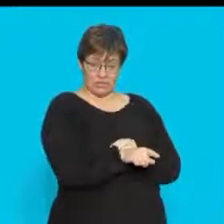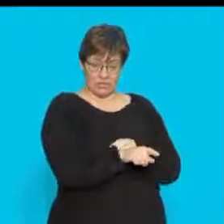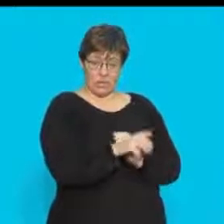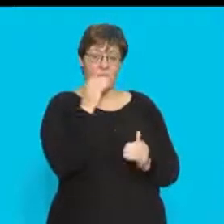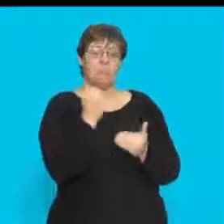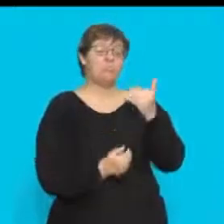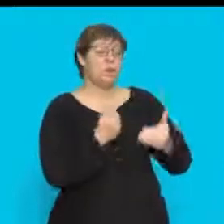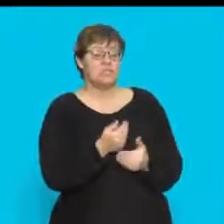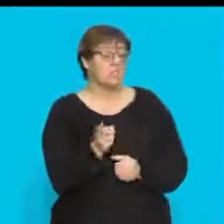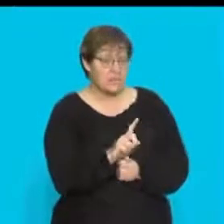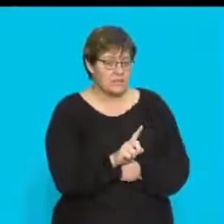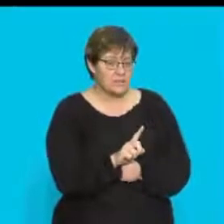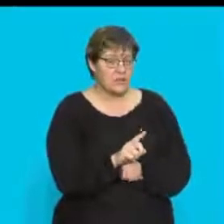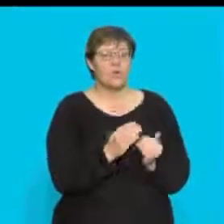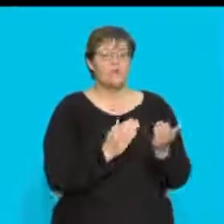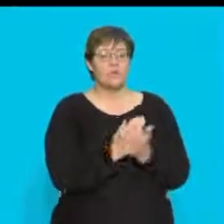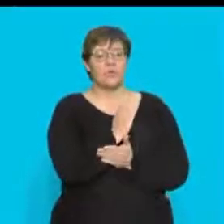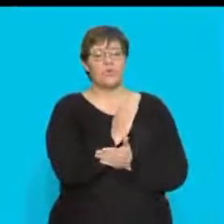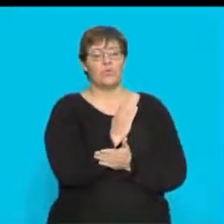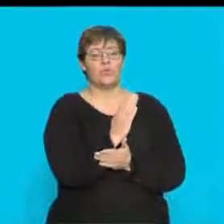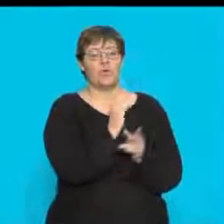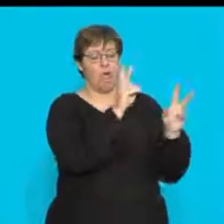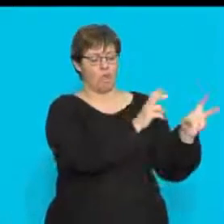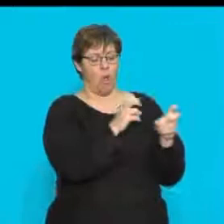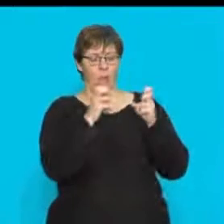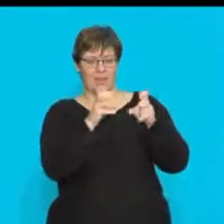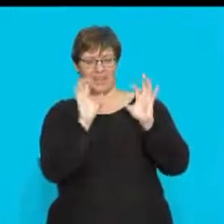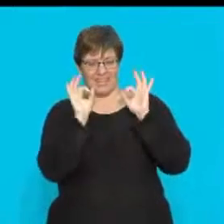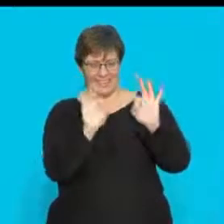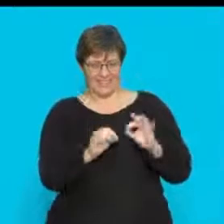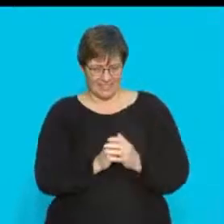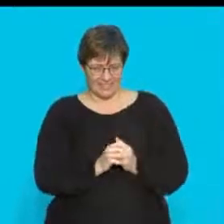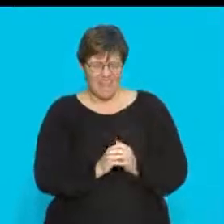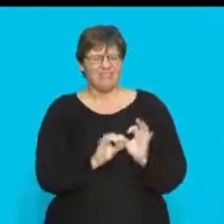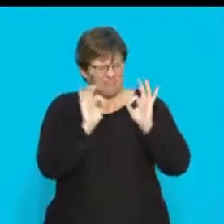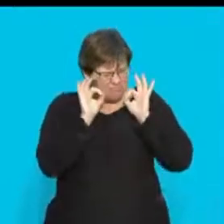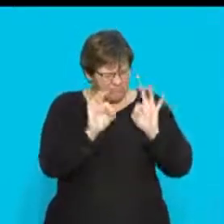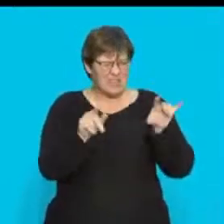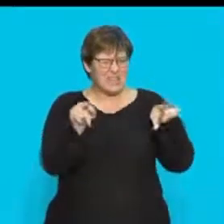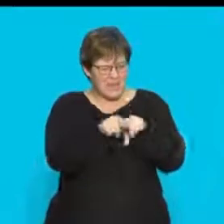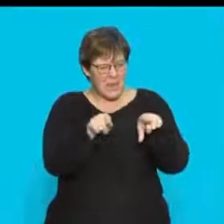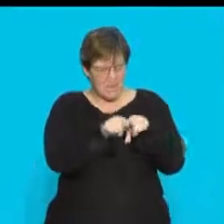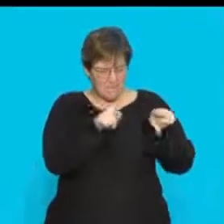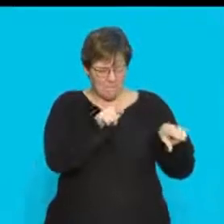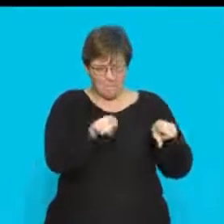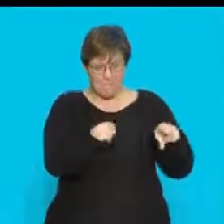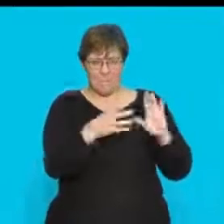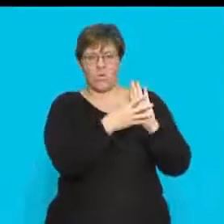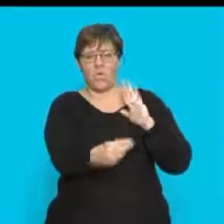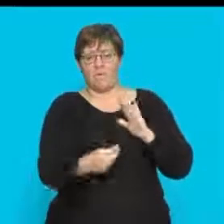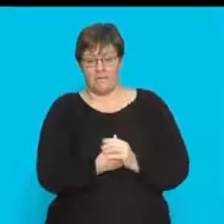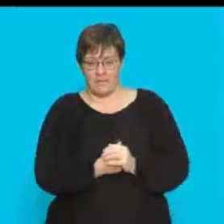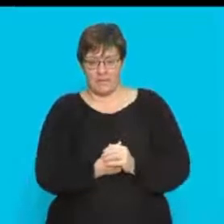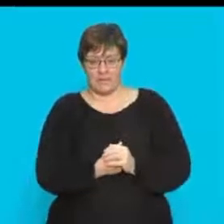the process is by mitosis, and that means to make an identical copy. So